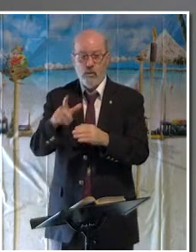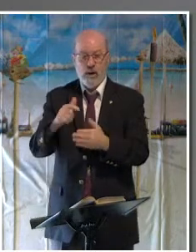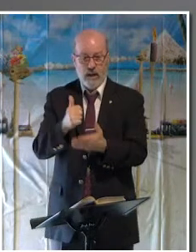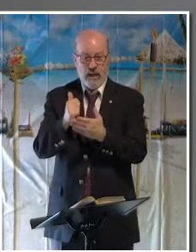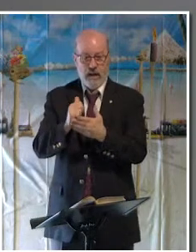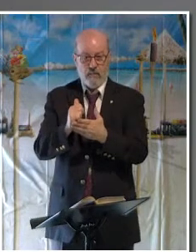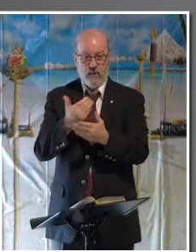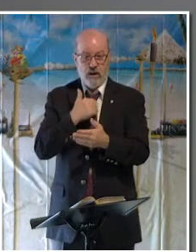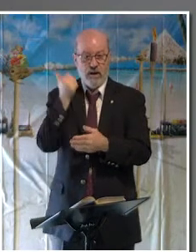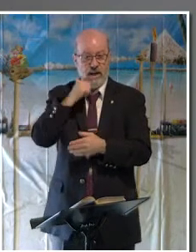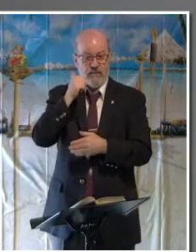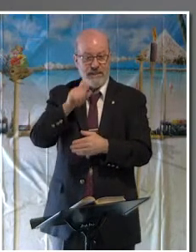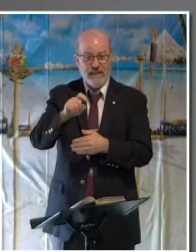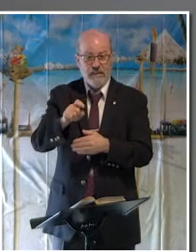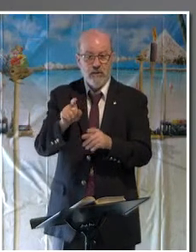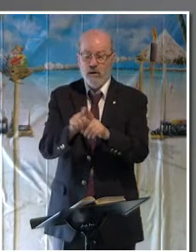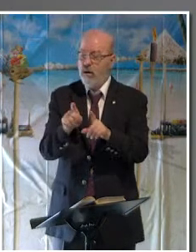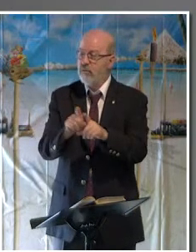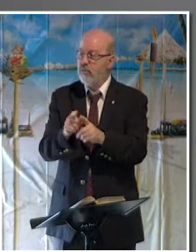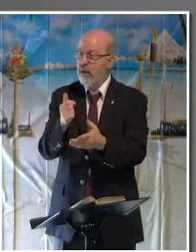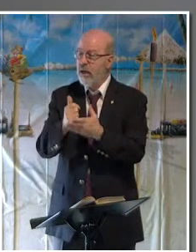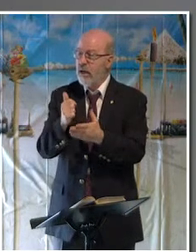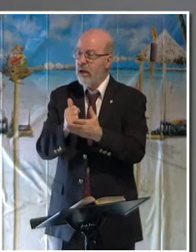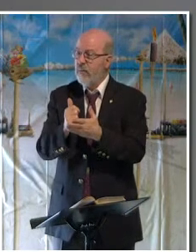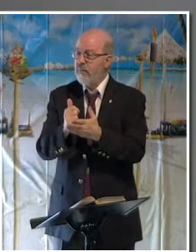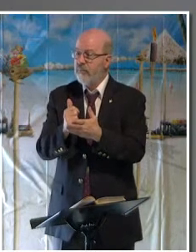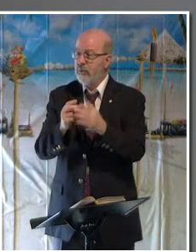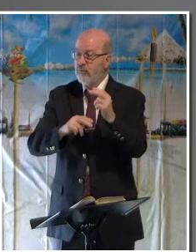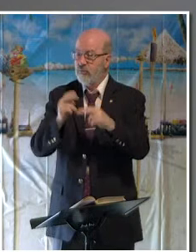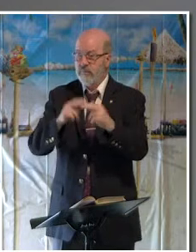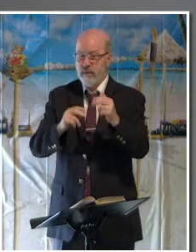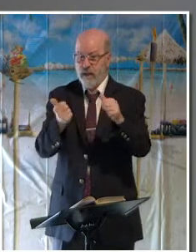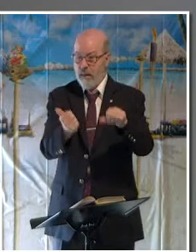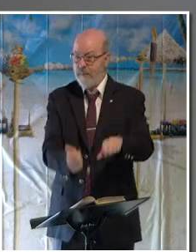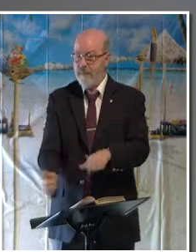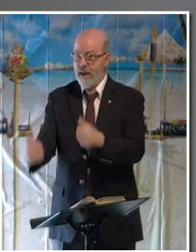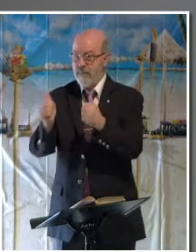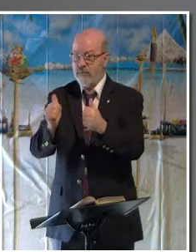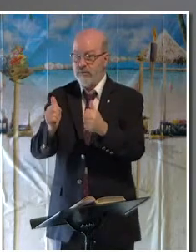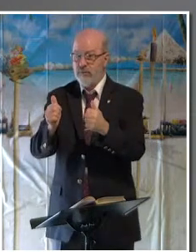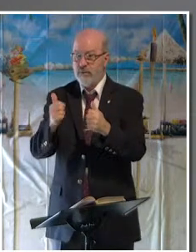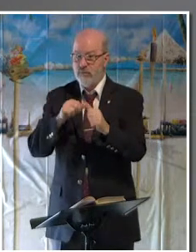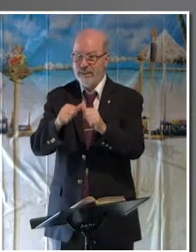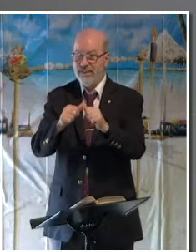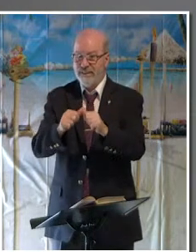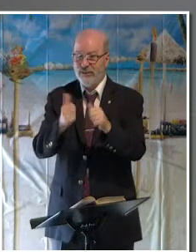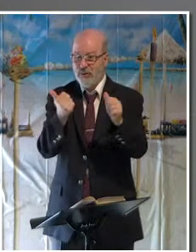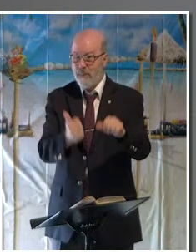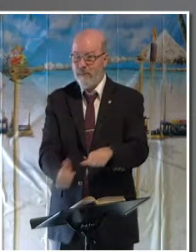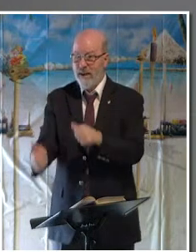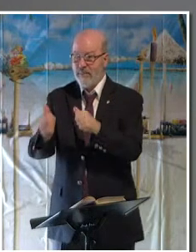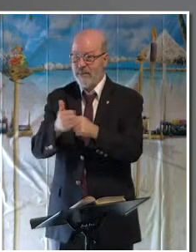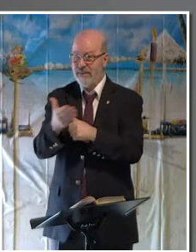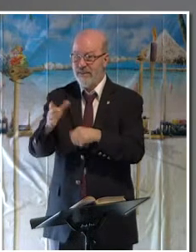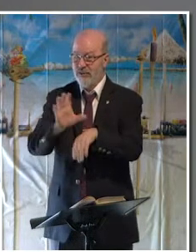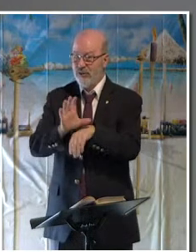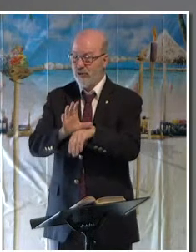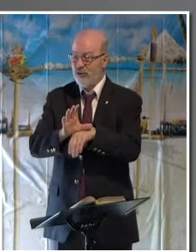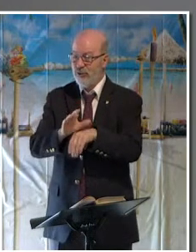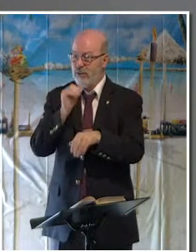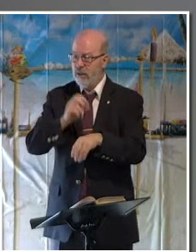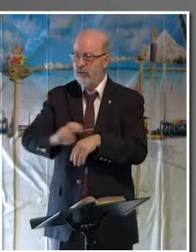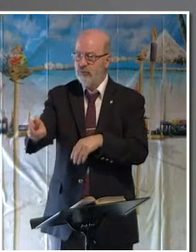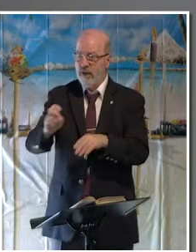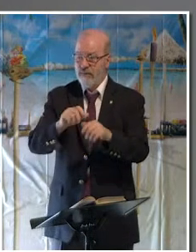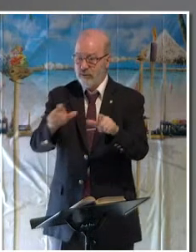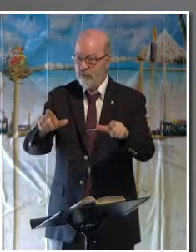help with our everyday needs, but it will also help able to construct a baptistry so that we can continue to baptize there at the church instead of